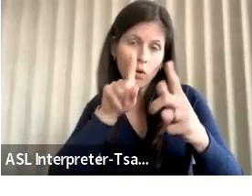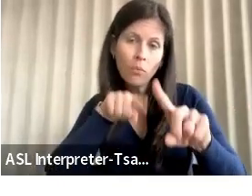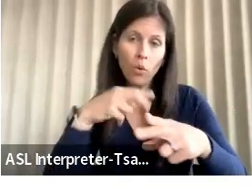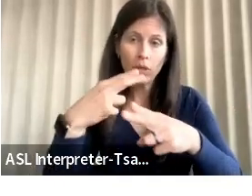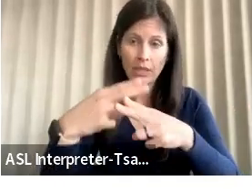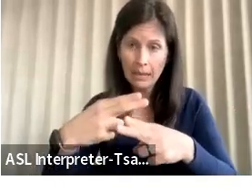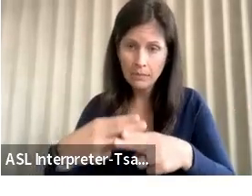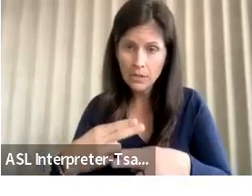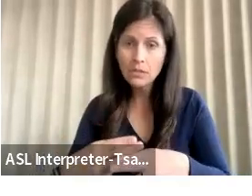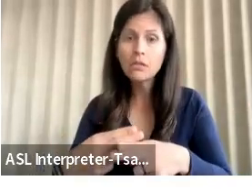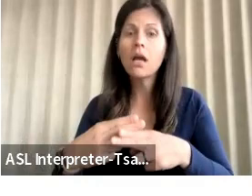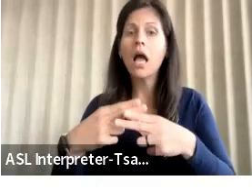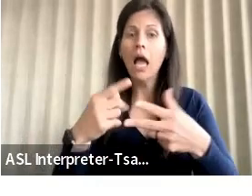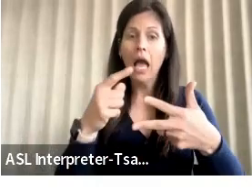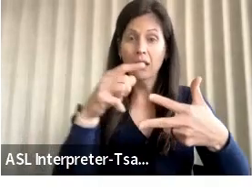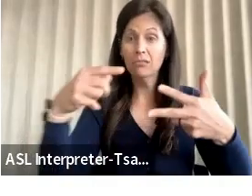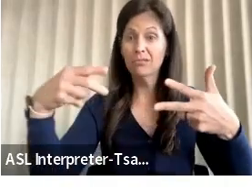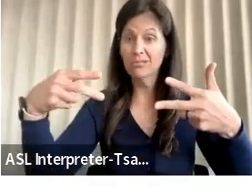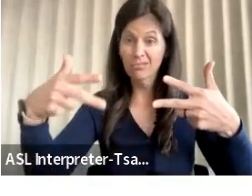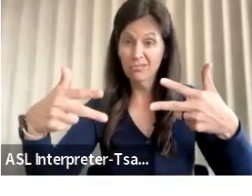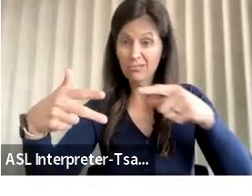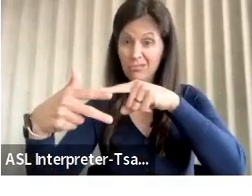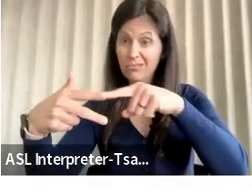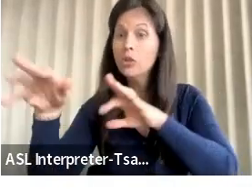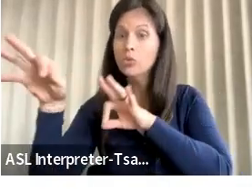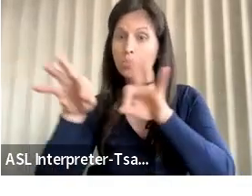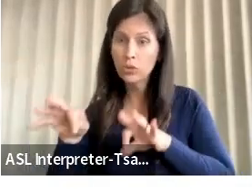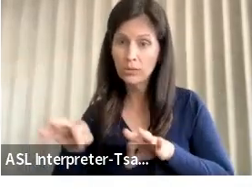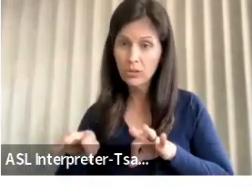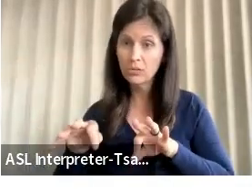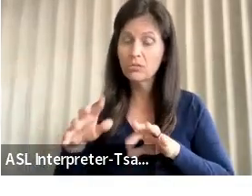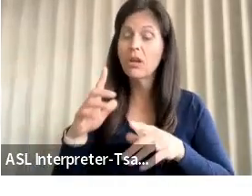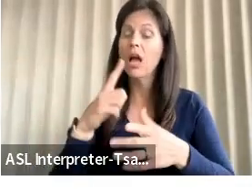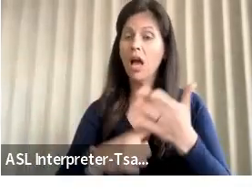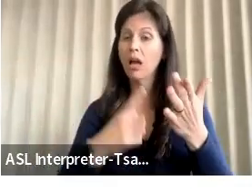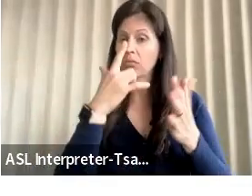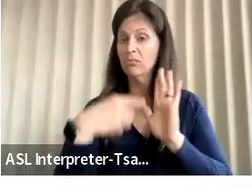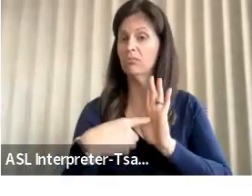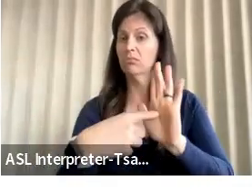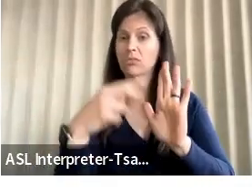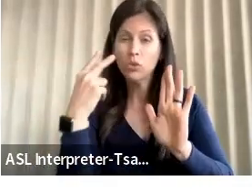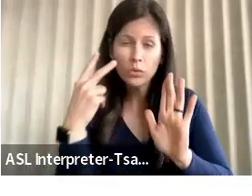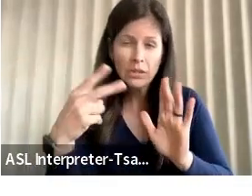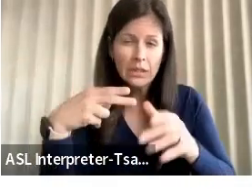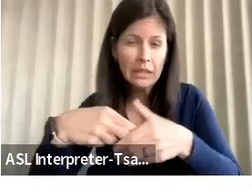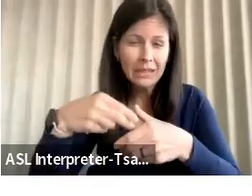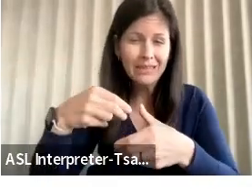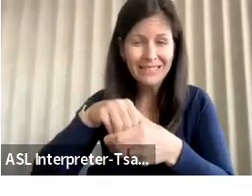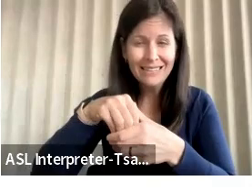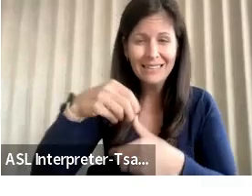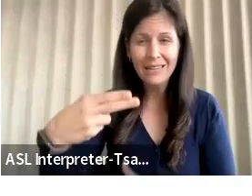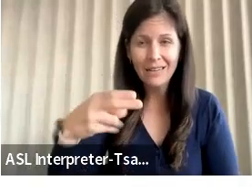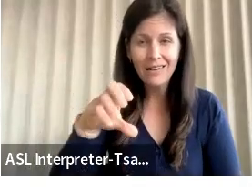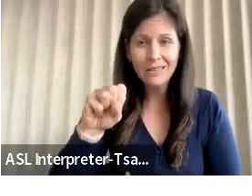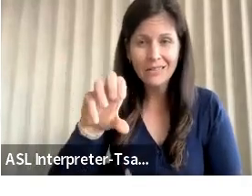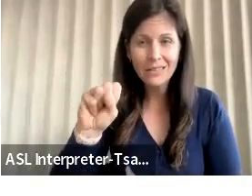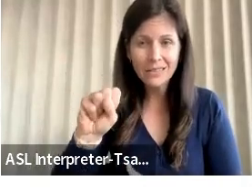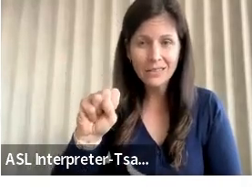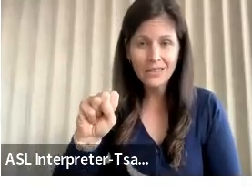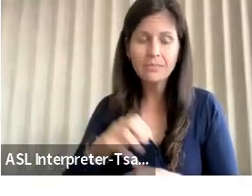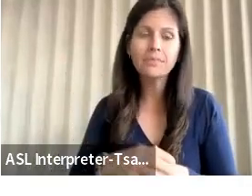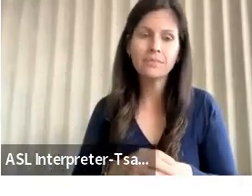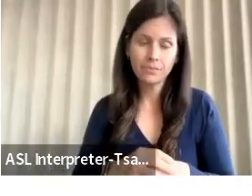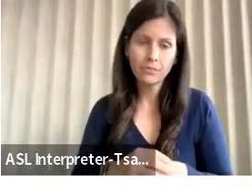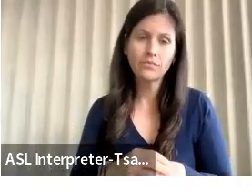and the descriptions as they appear in HCSIS. The three additional fields